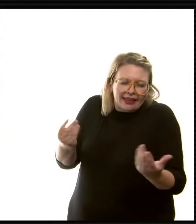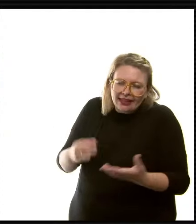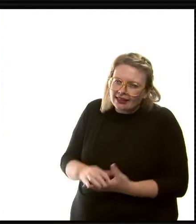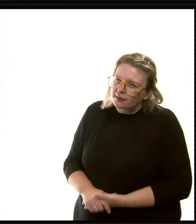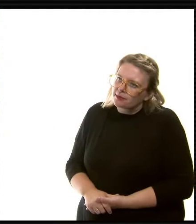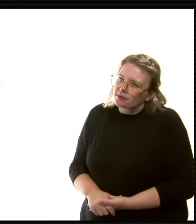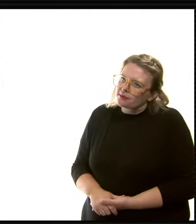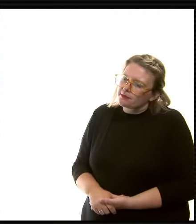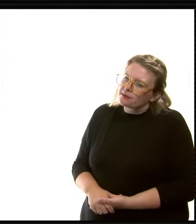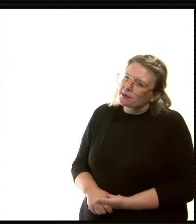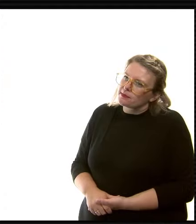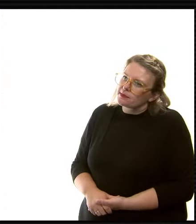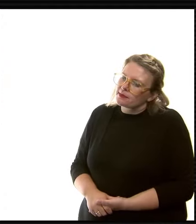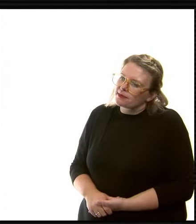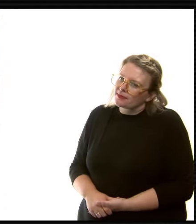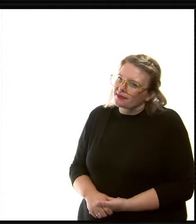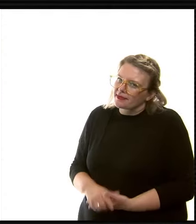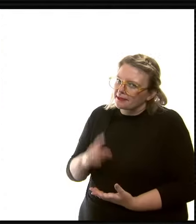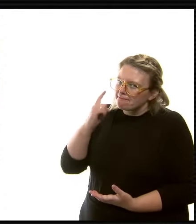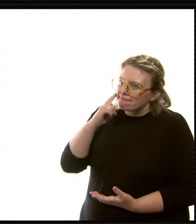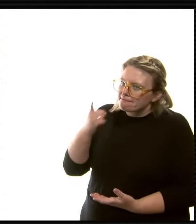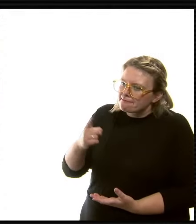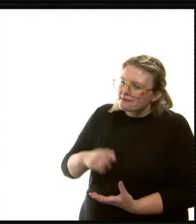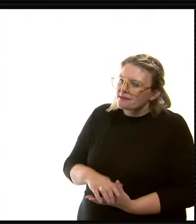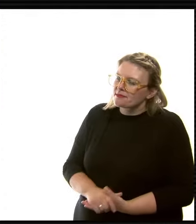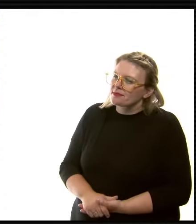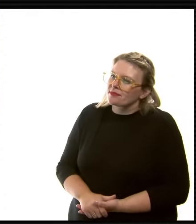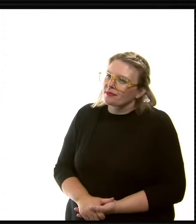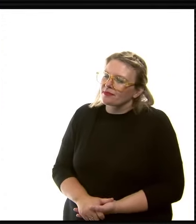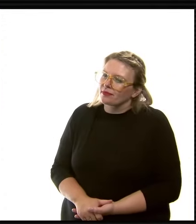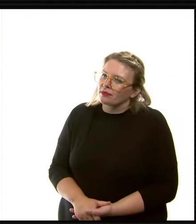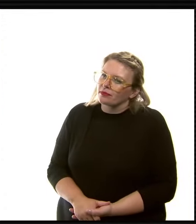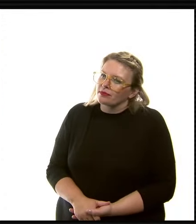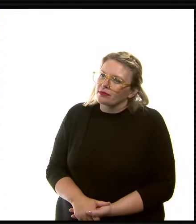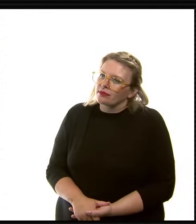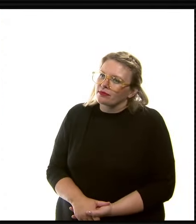We do. All right, there we go. Let's do it. Careful.